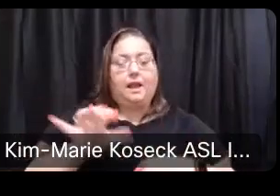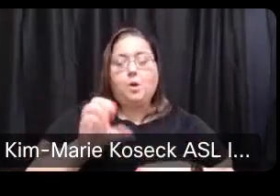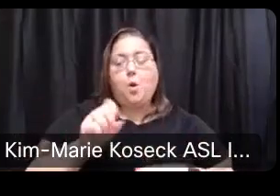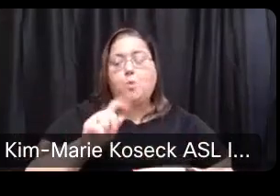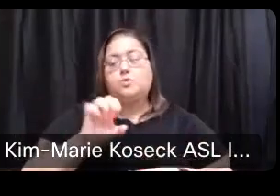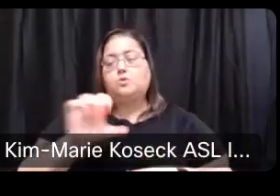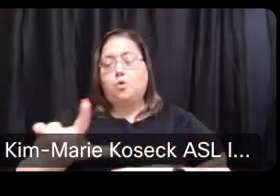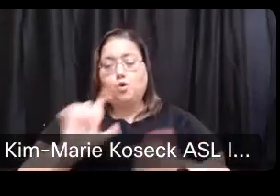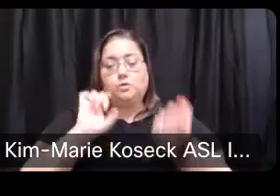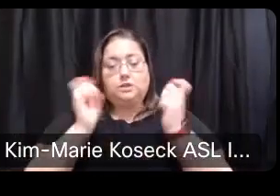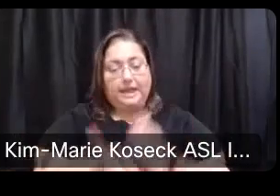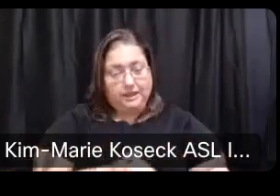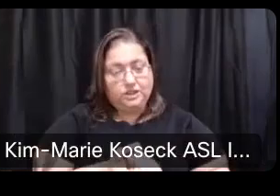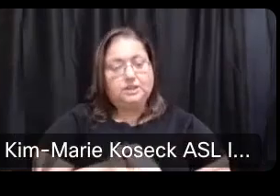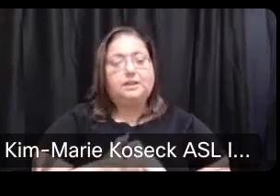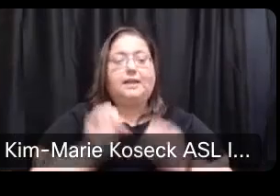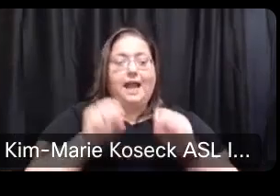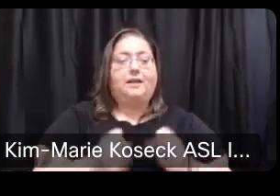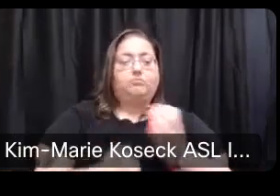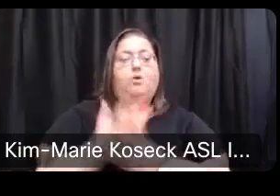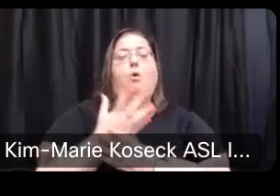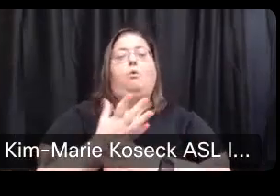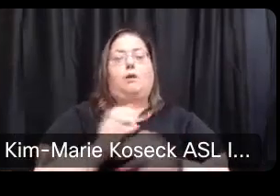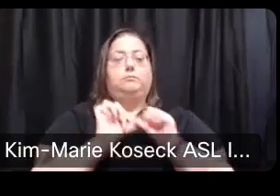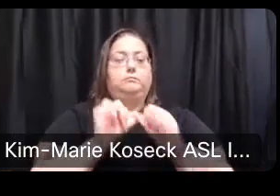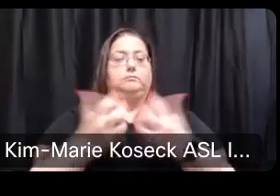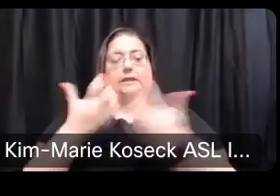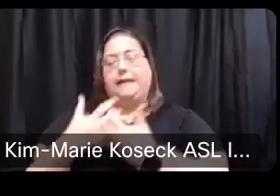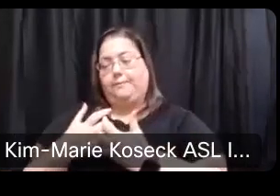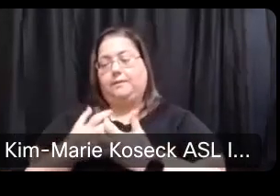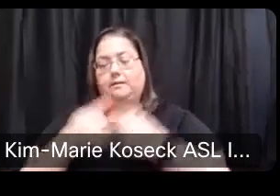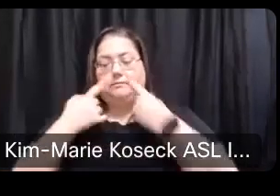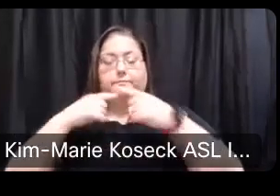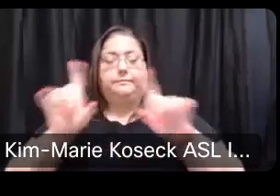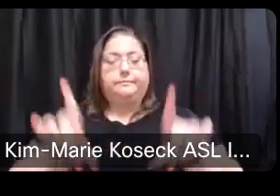can adapt and thrive sustainably. Next slide.